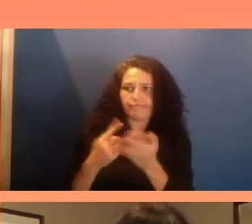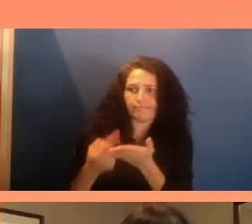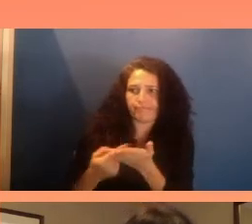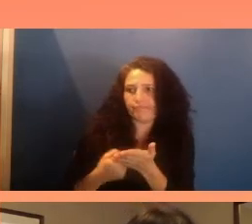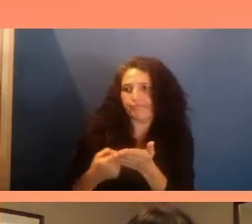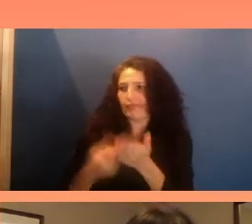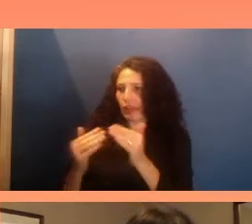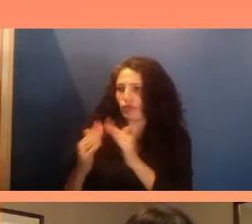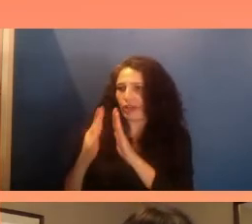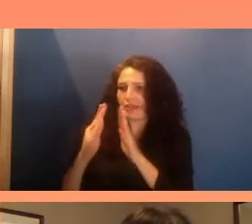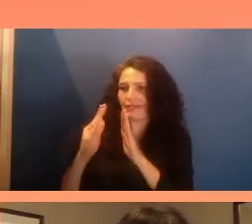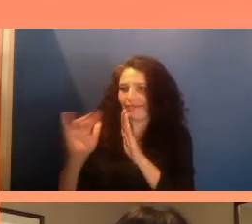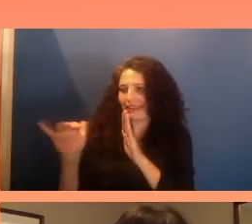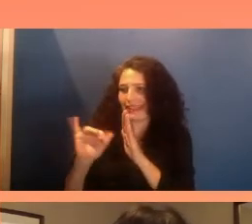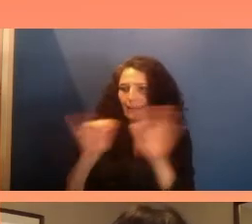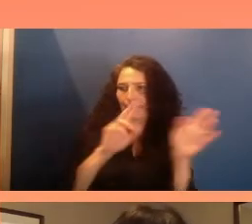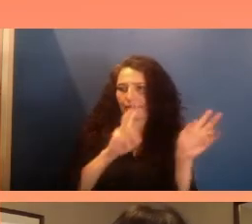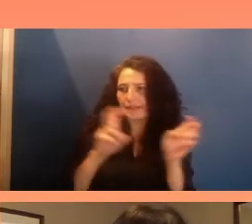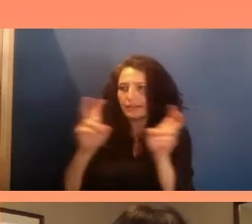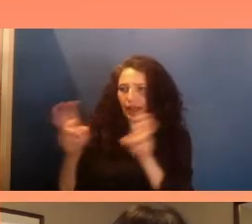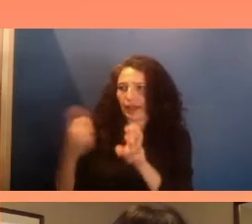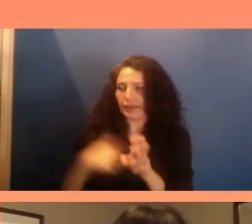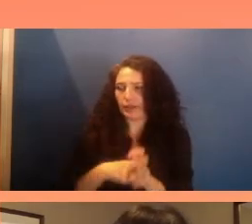we are addressing, that